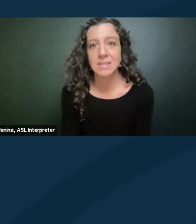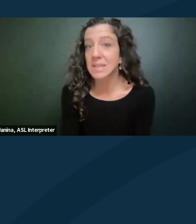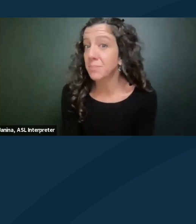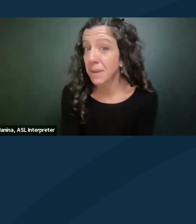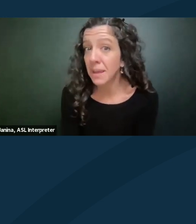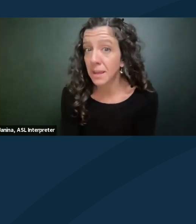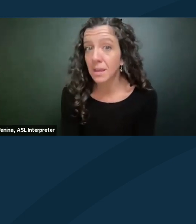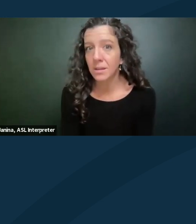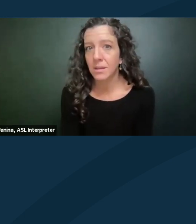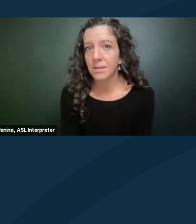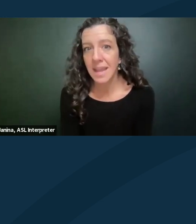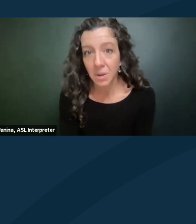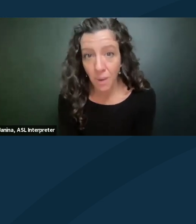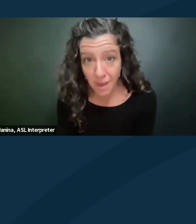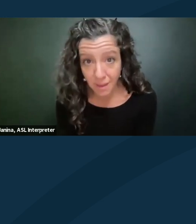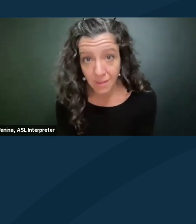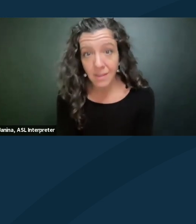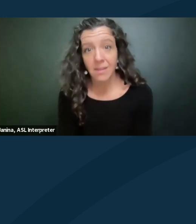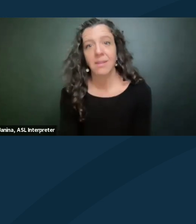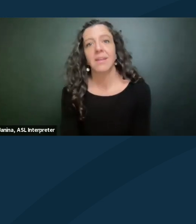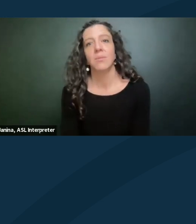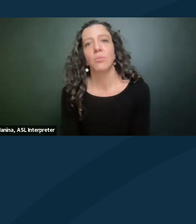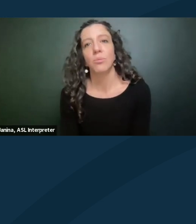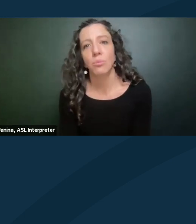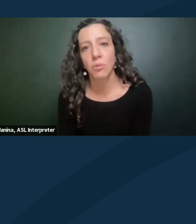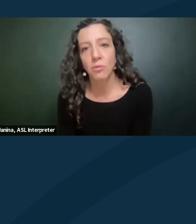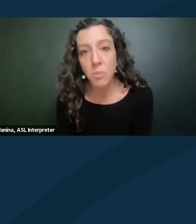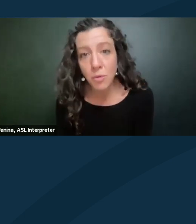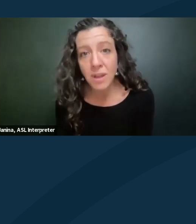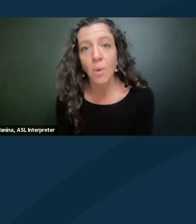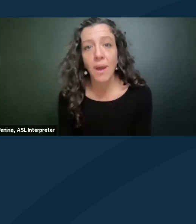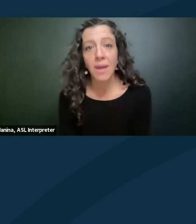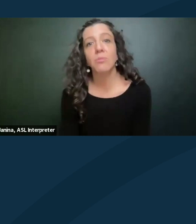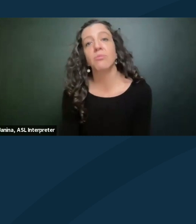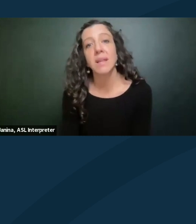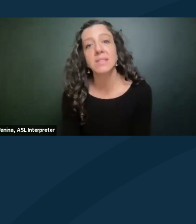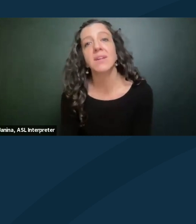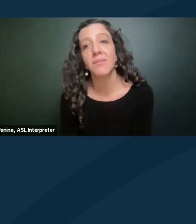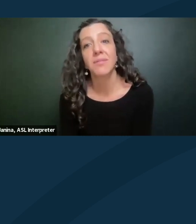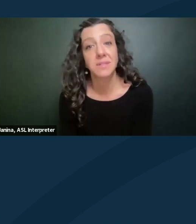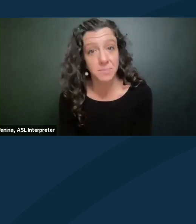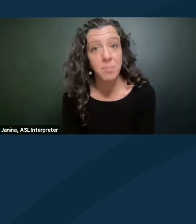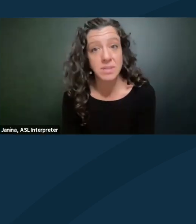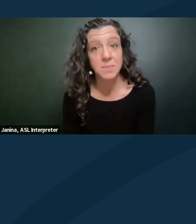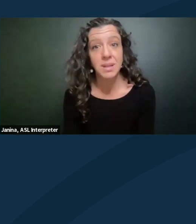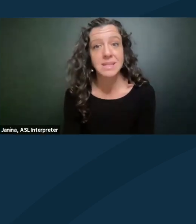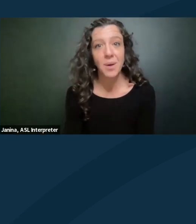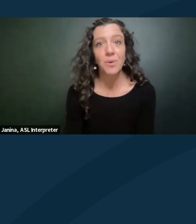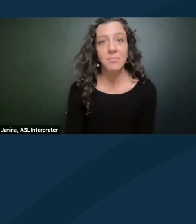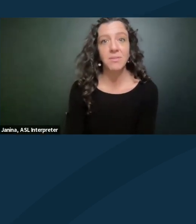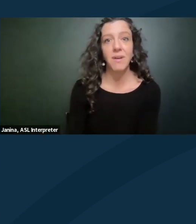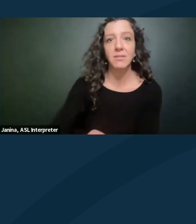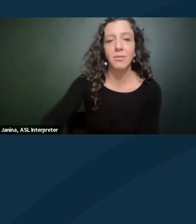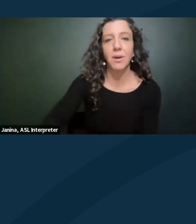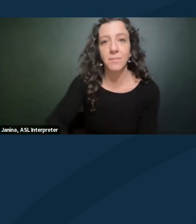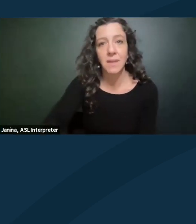protecting the rights and it's being taken away. We're removing away the rights of people with disabilities that